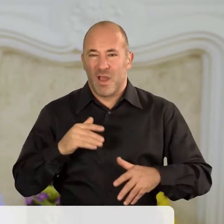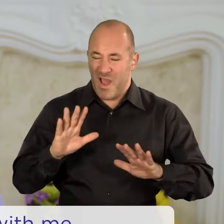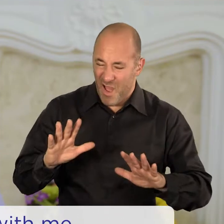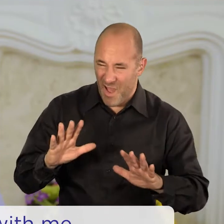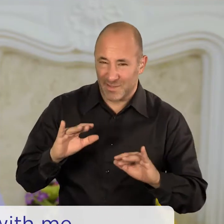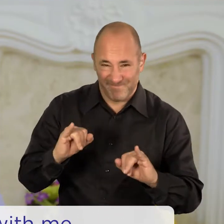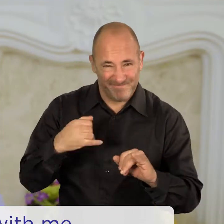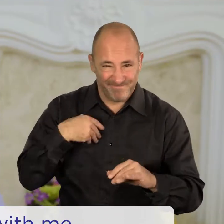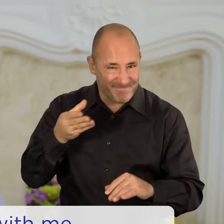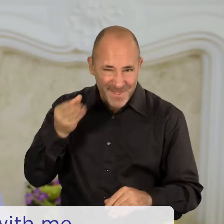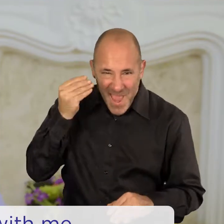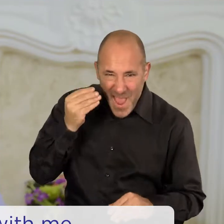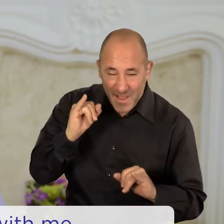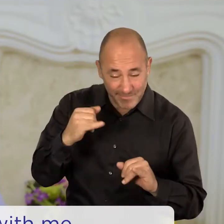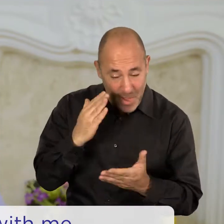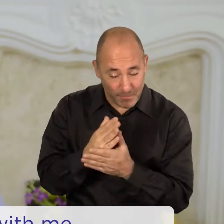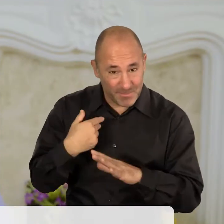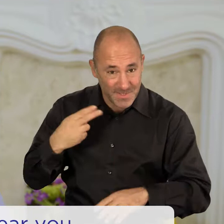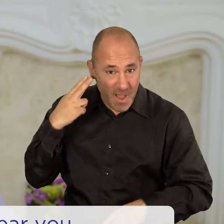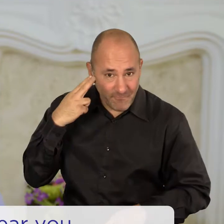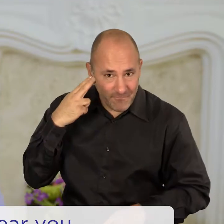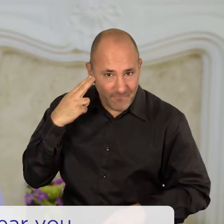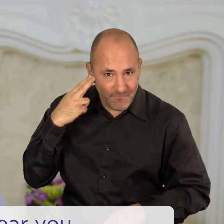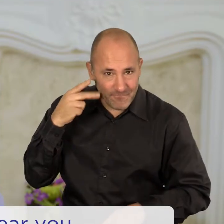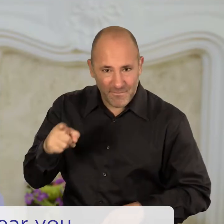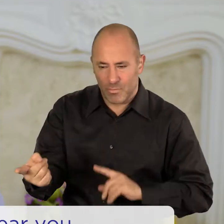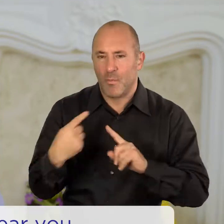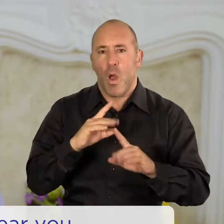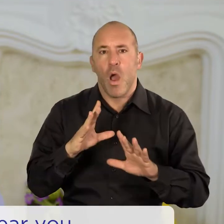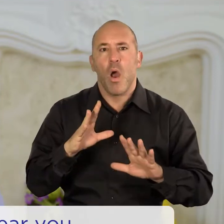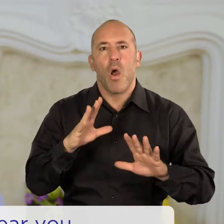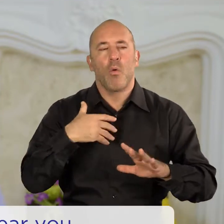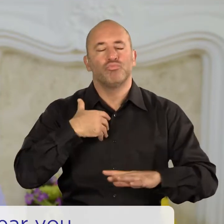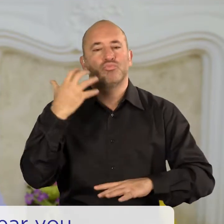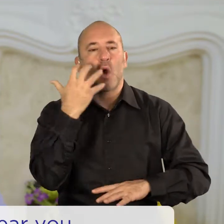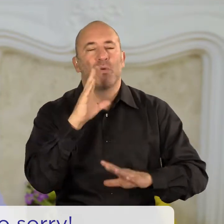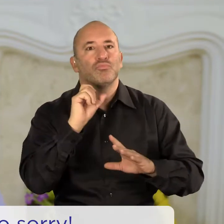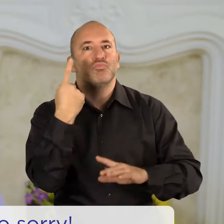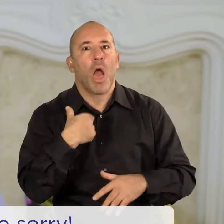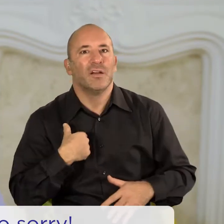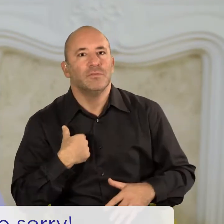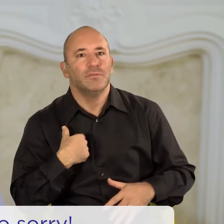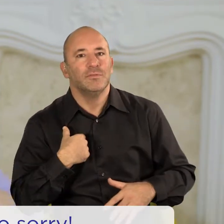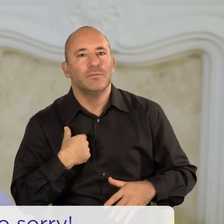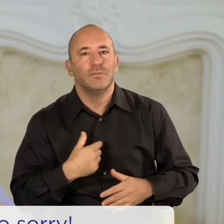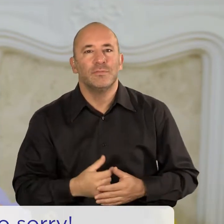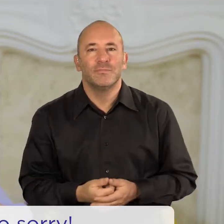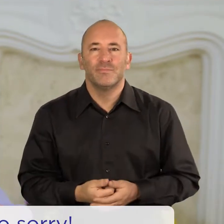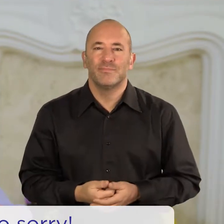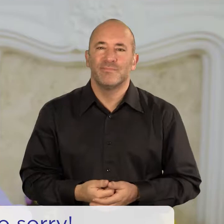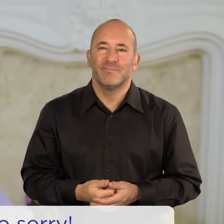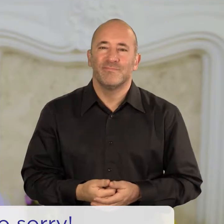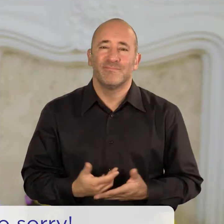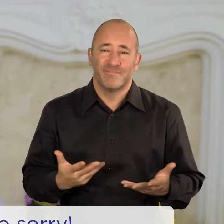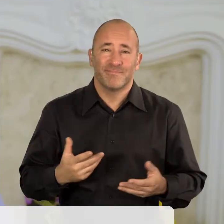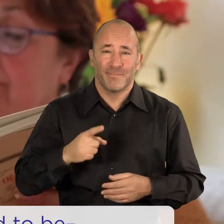he was just impatient with me, exasperated. So I said, I'm so sorry I didn't hear you, but I'm actually deaf. And he said, oh, I'm so